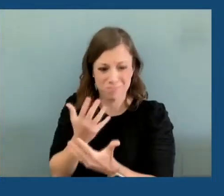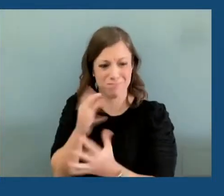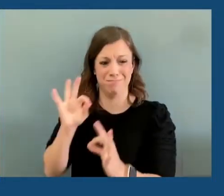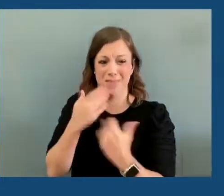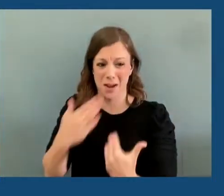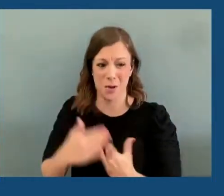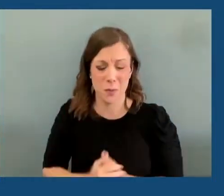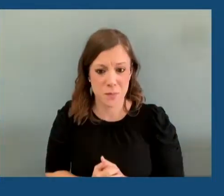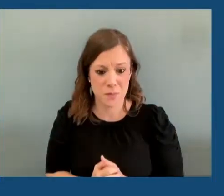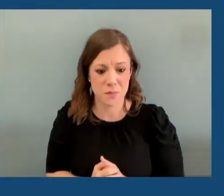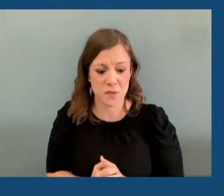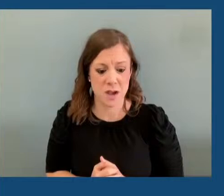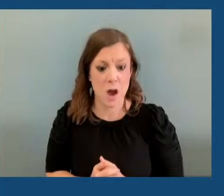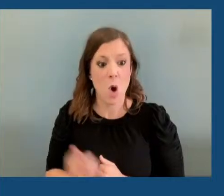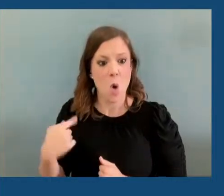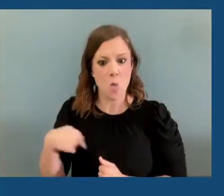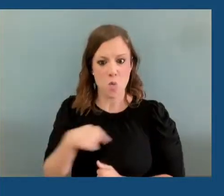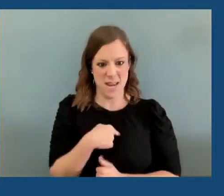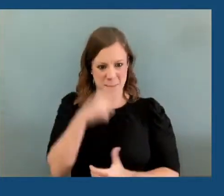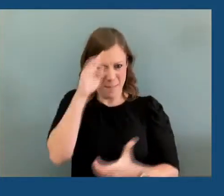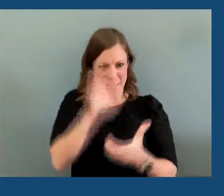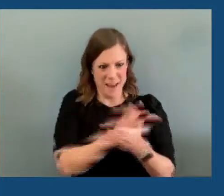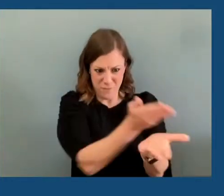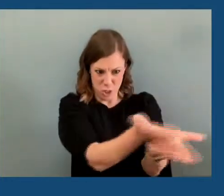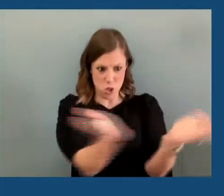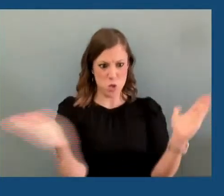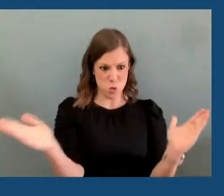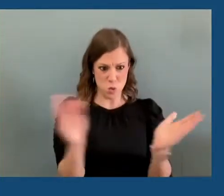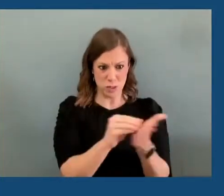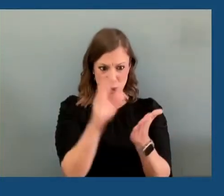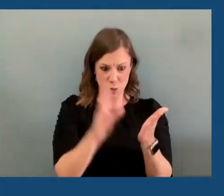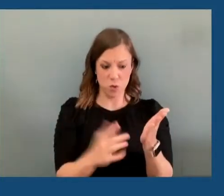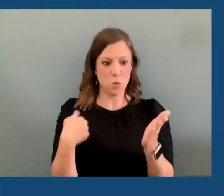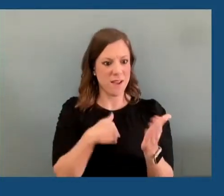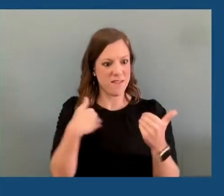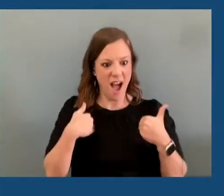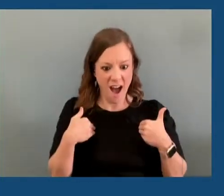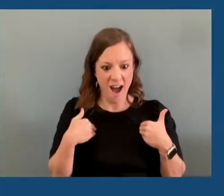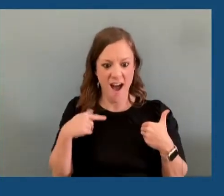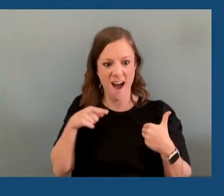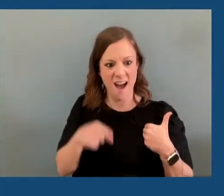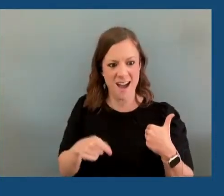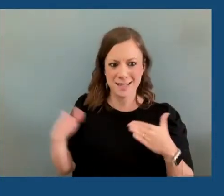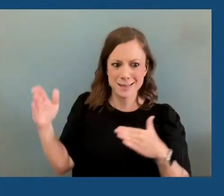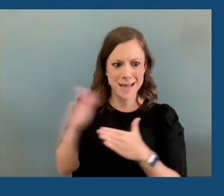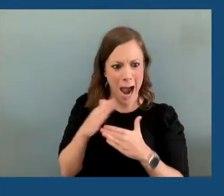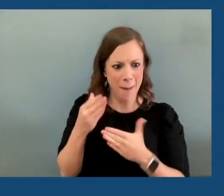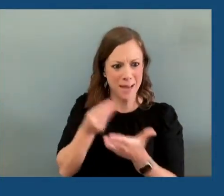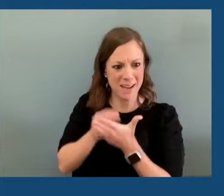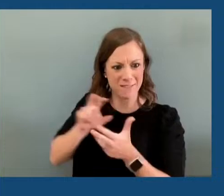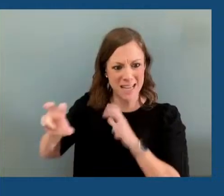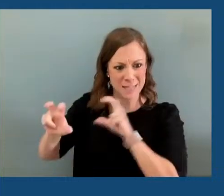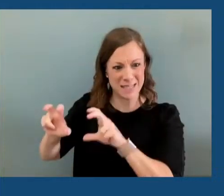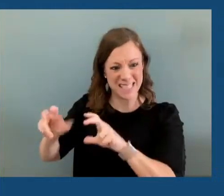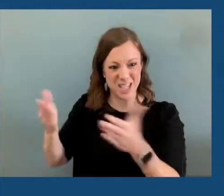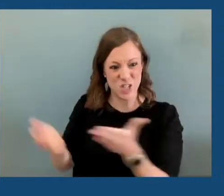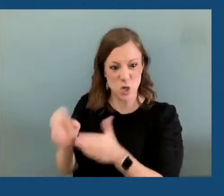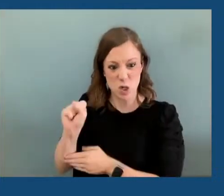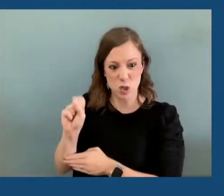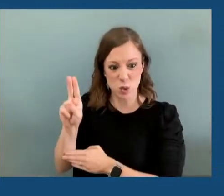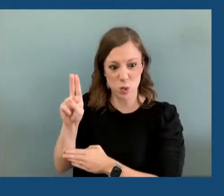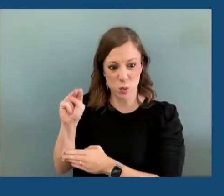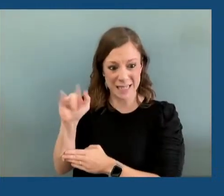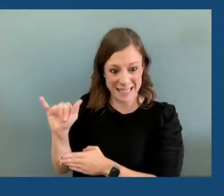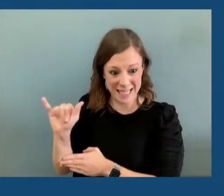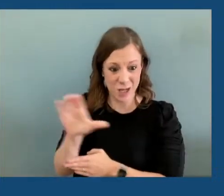you. We've had some of the record-setting investments in SUNY and CUNY the last couple of years, record-setting for the